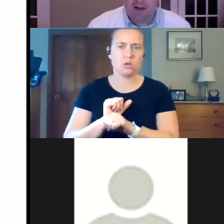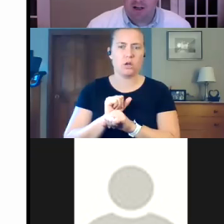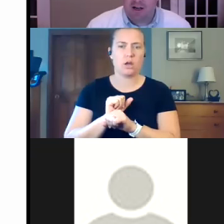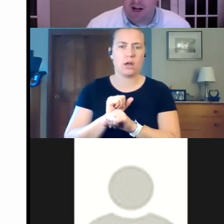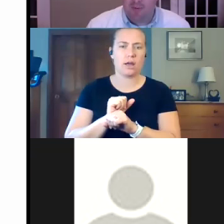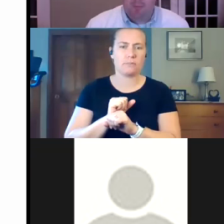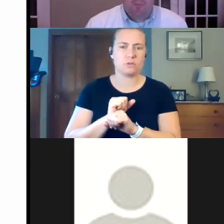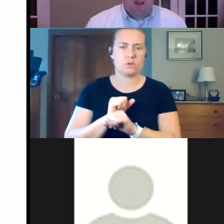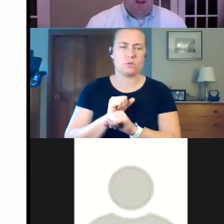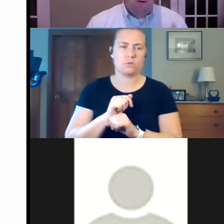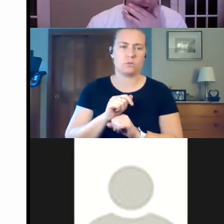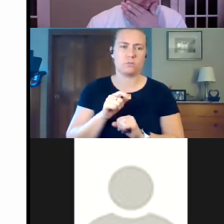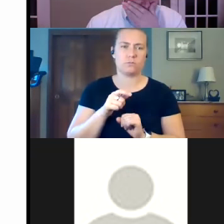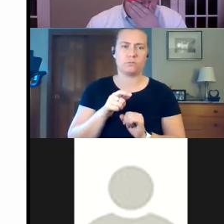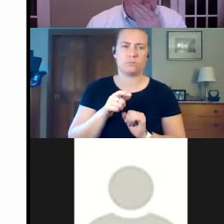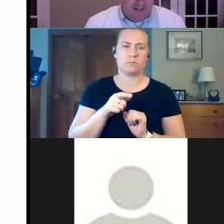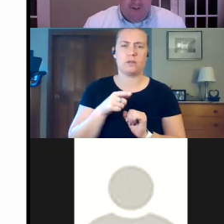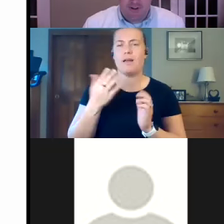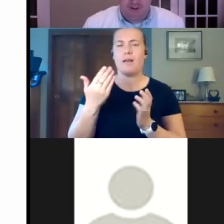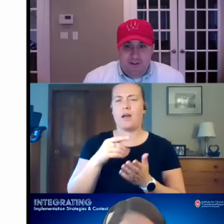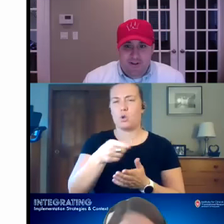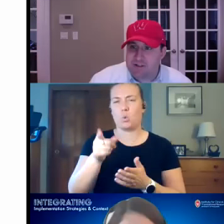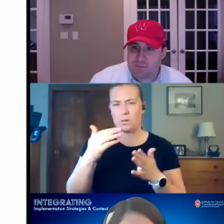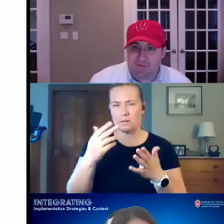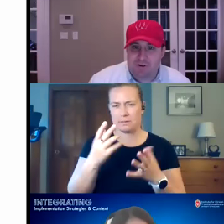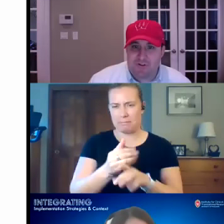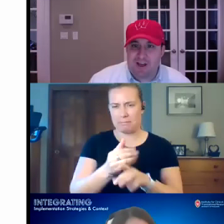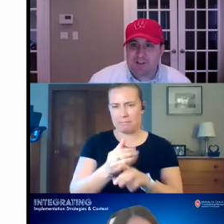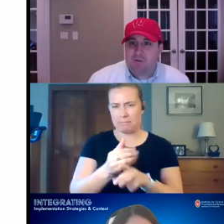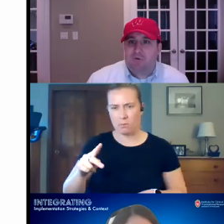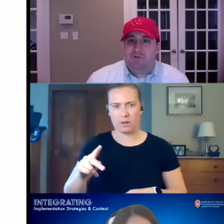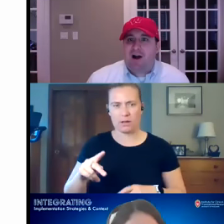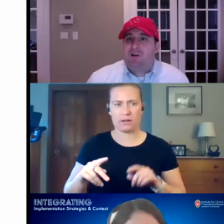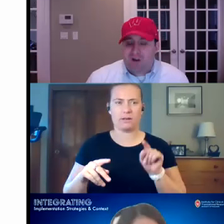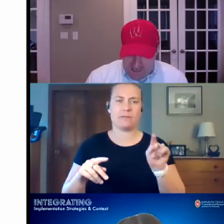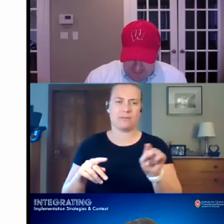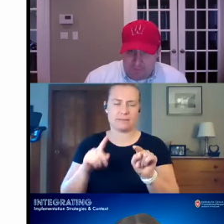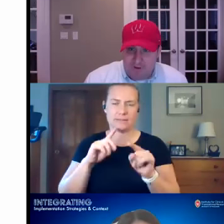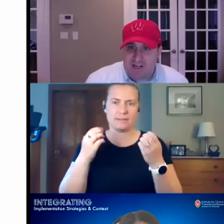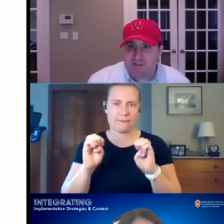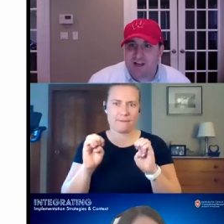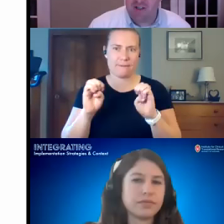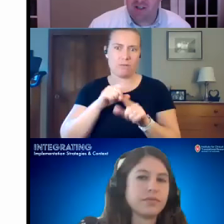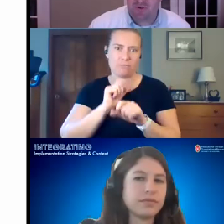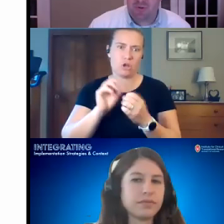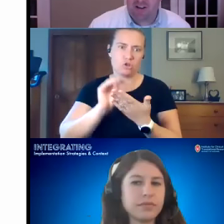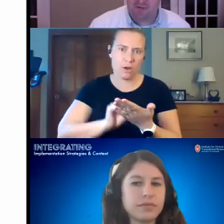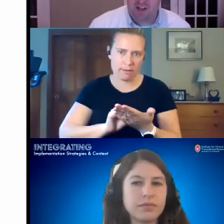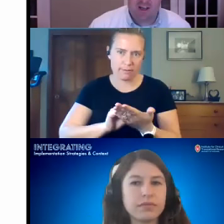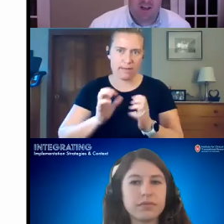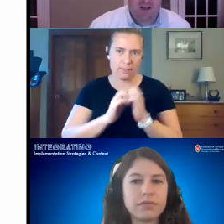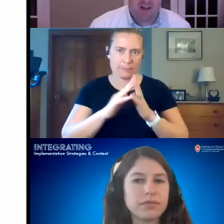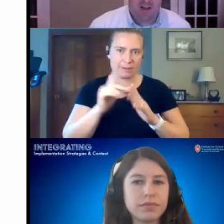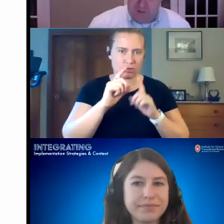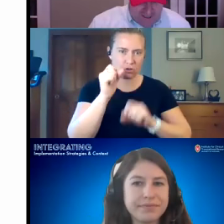clear. And you'll have the slides. These are some efforts to actually improve how we track implementation strategies